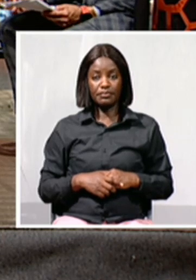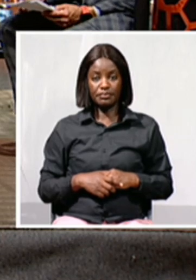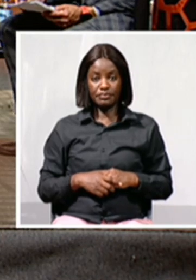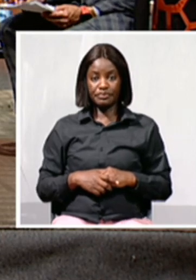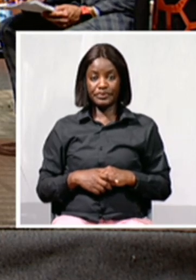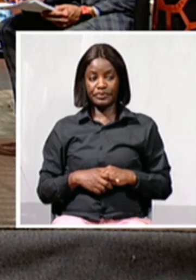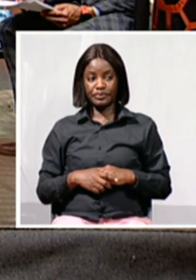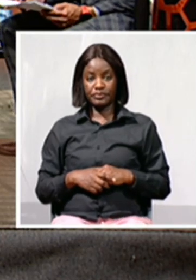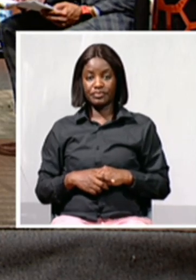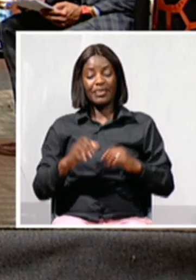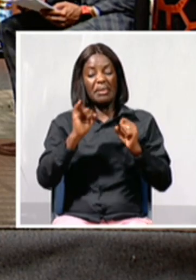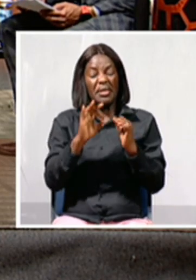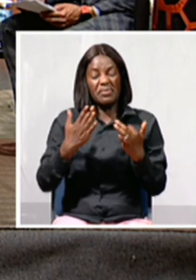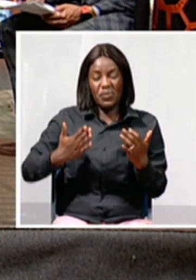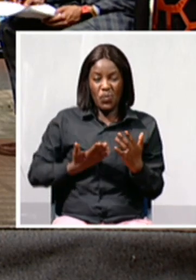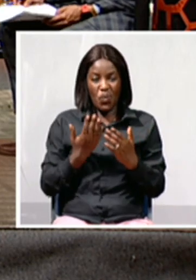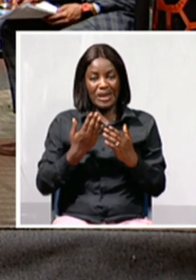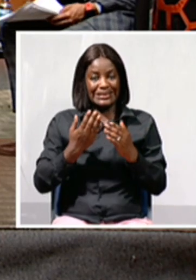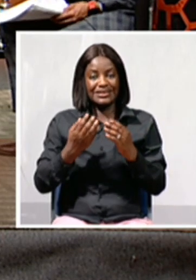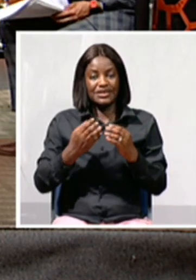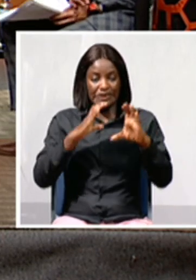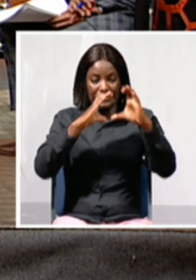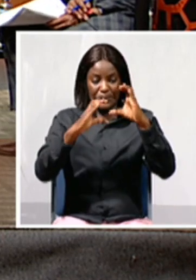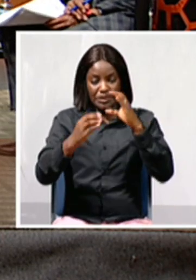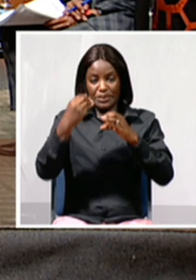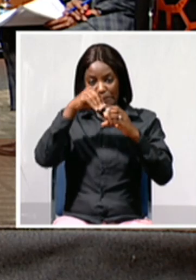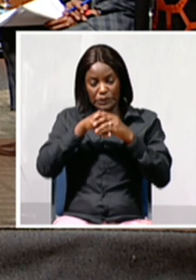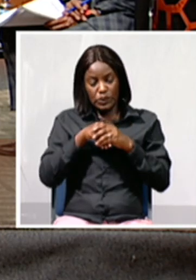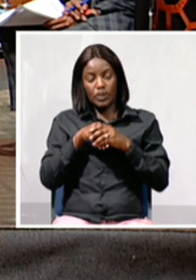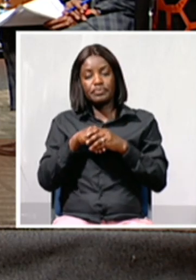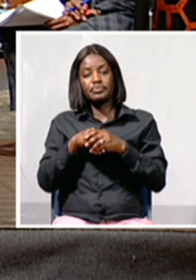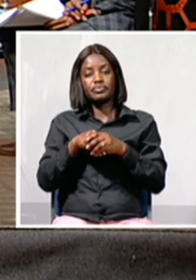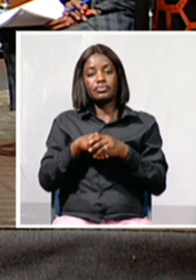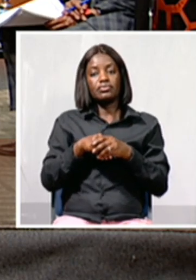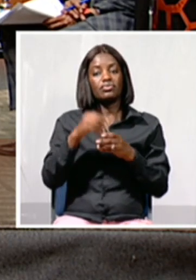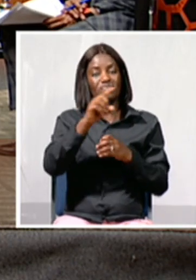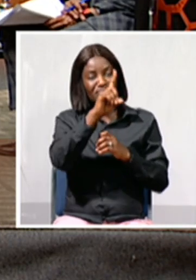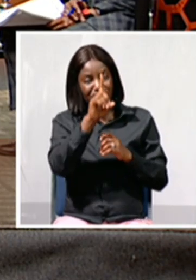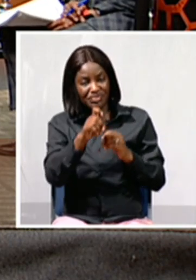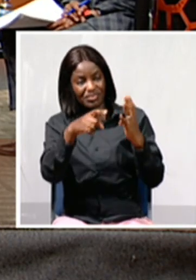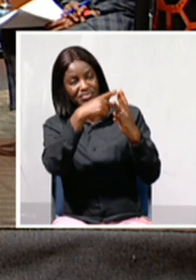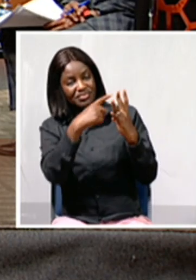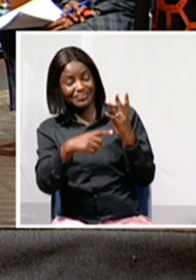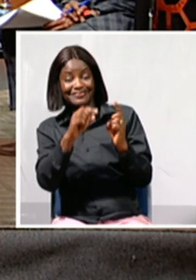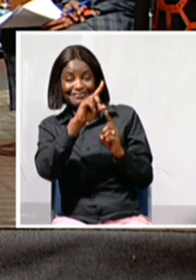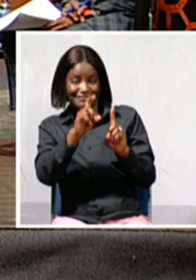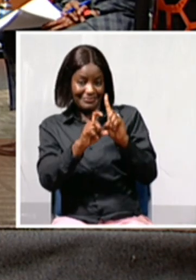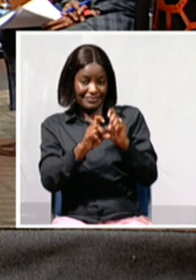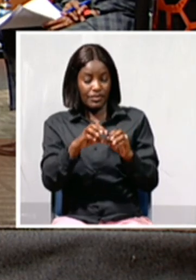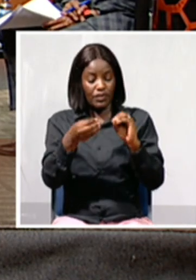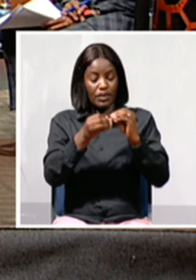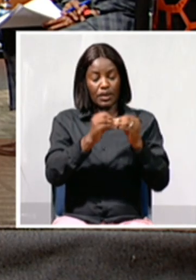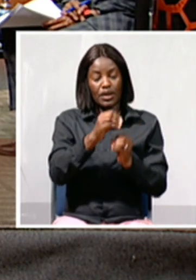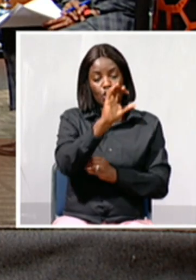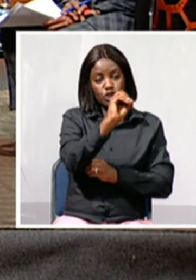sir. Should you want to participate in this evening's very important conversation, if you have a question for one of the esteemed panelists, the number to dial